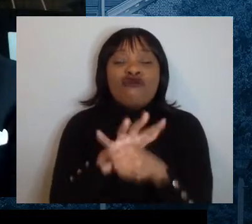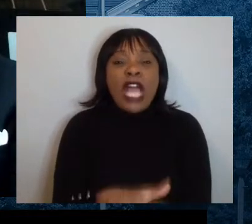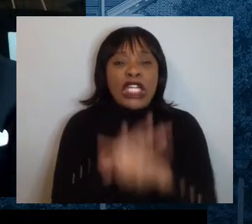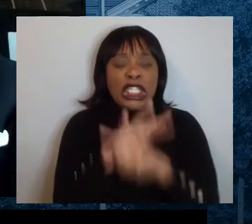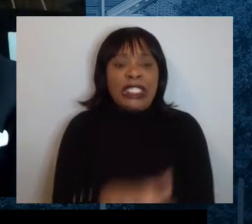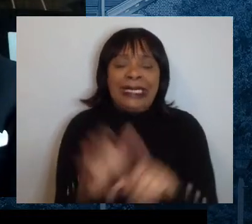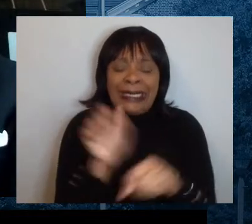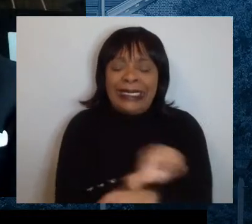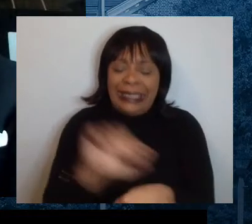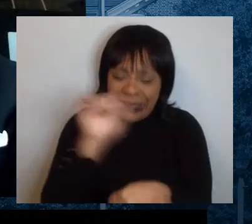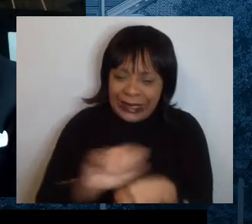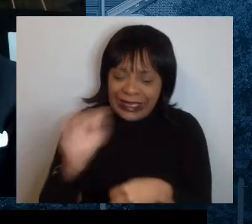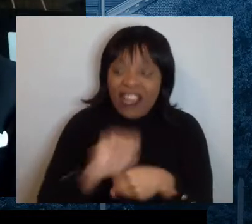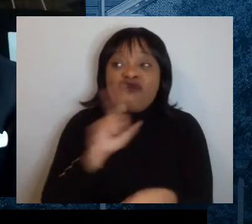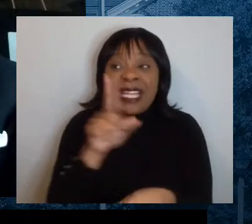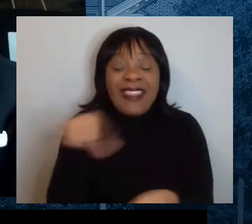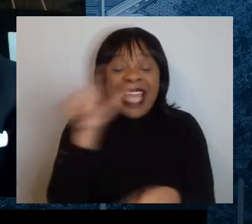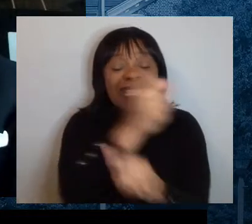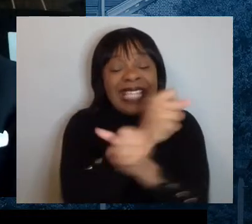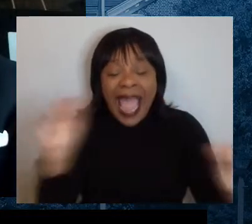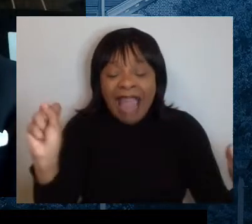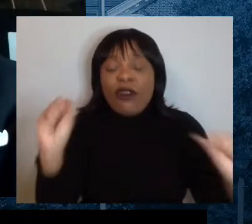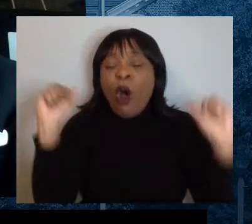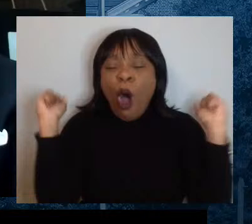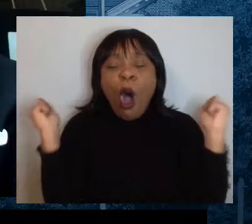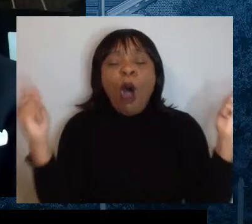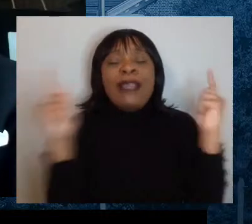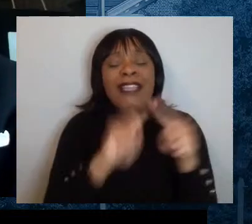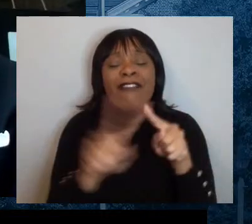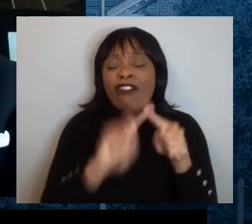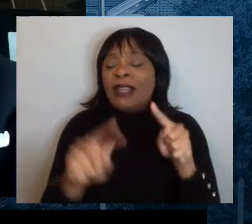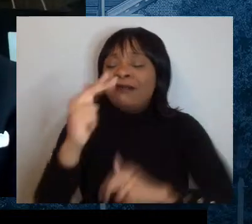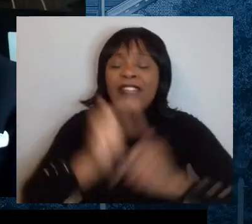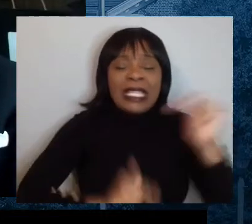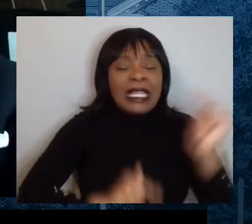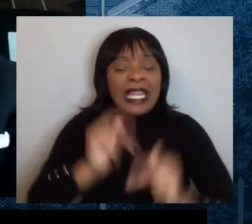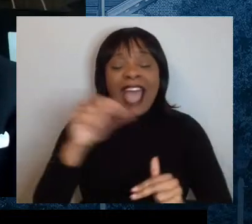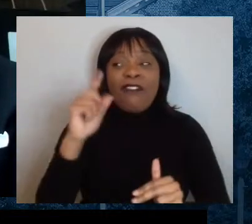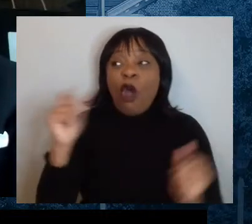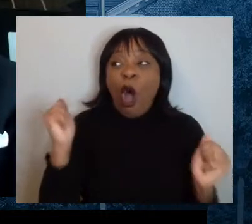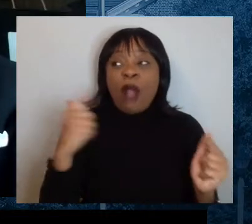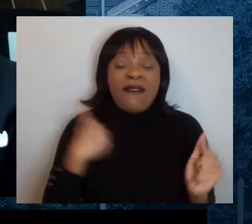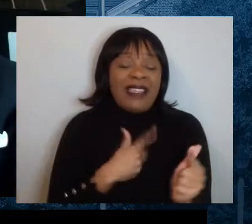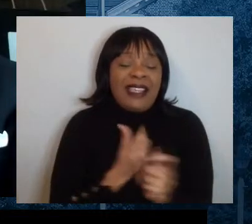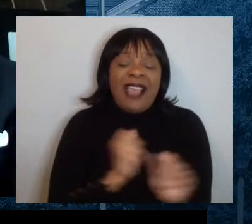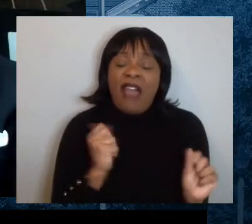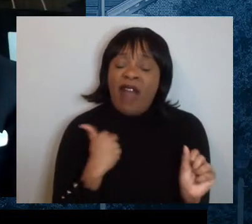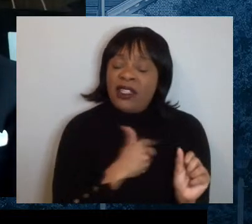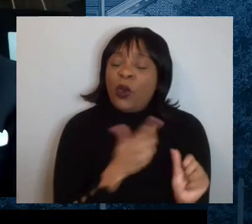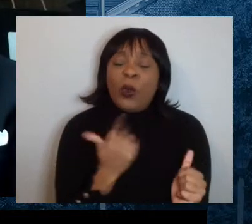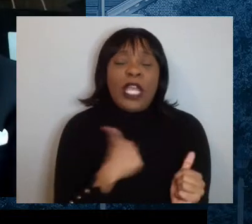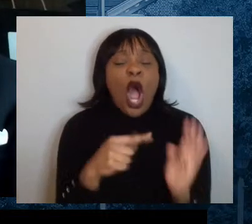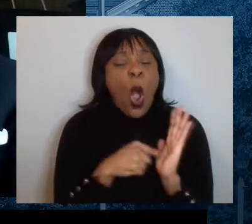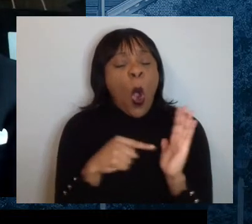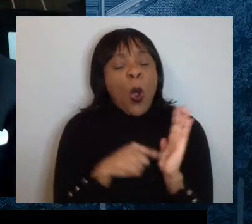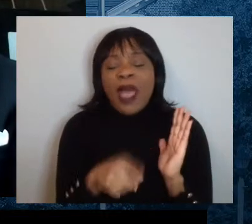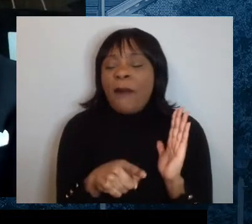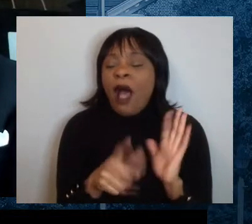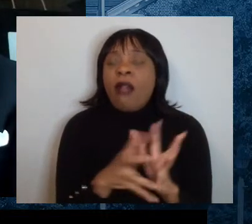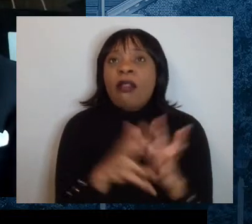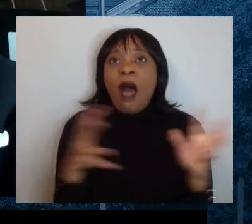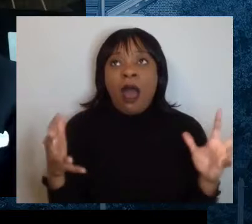savior for all these facilities and for the rest of us, and we owe them an incredible debt of gratitude.